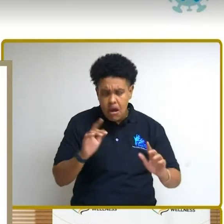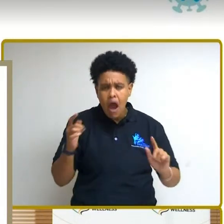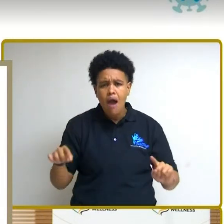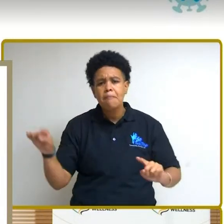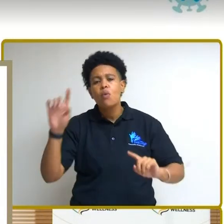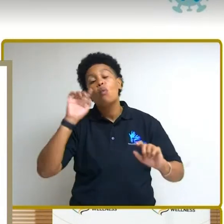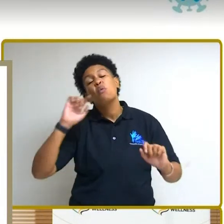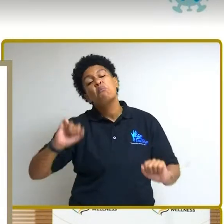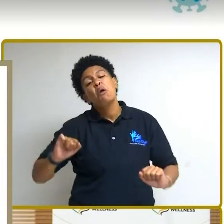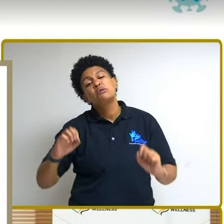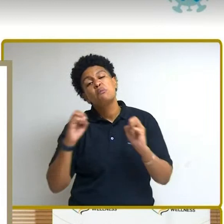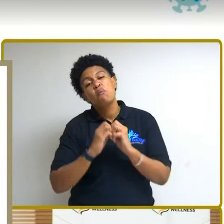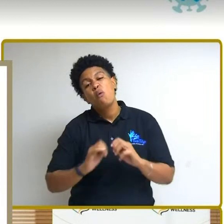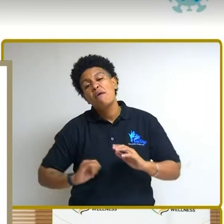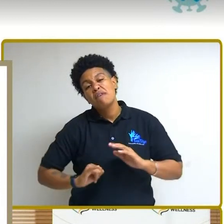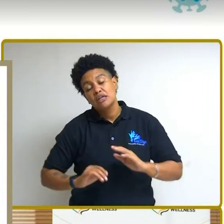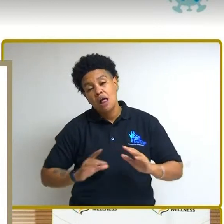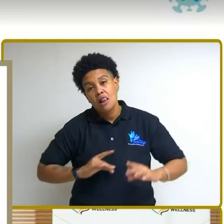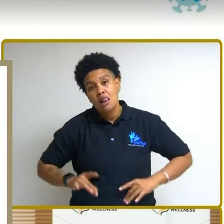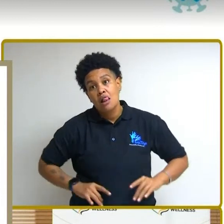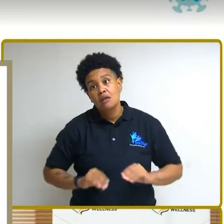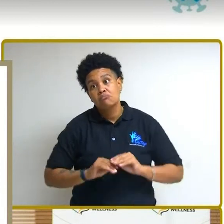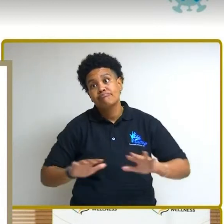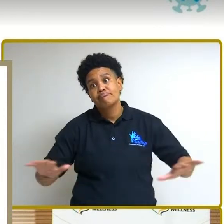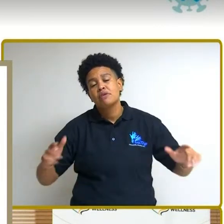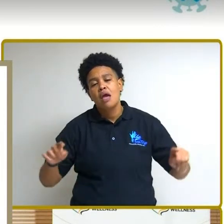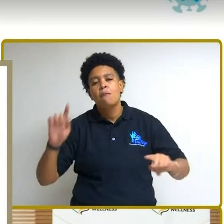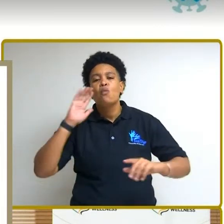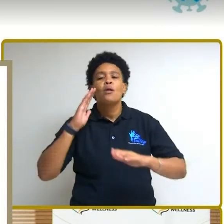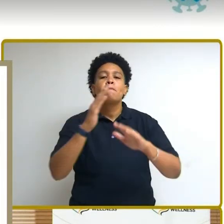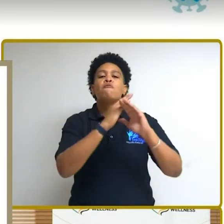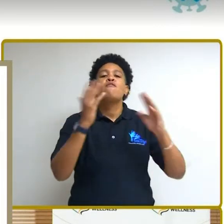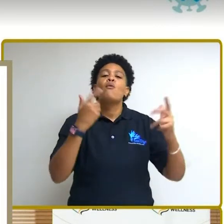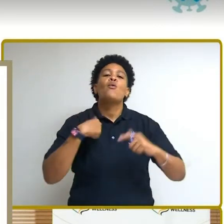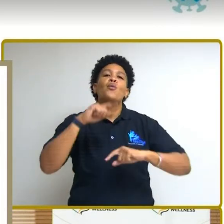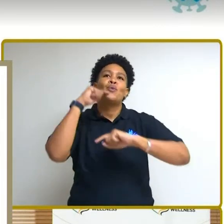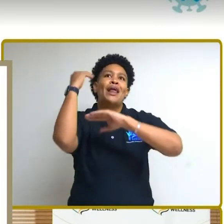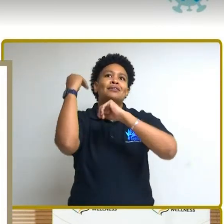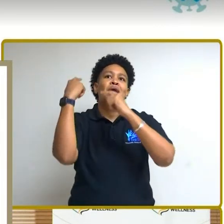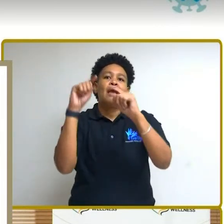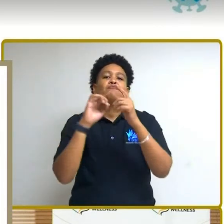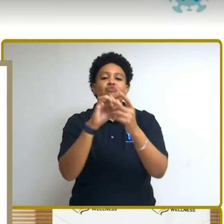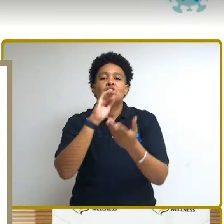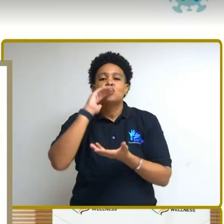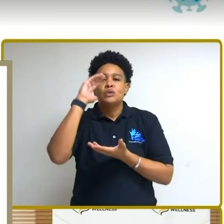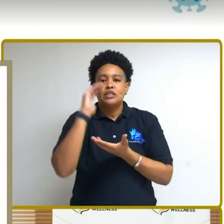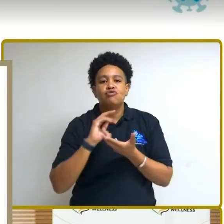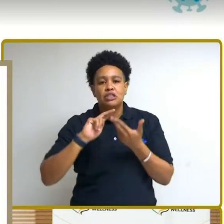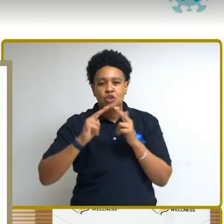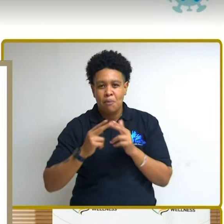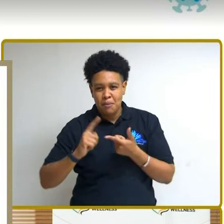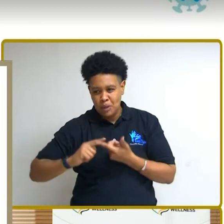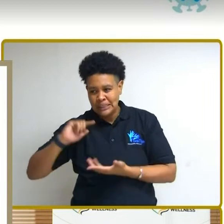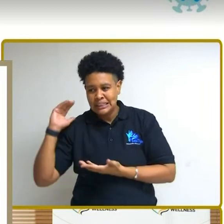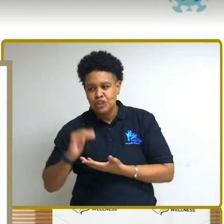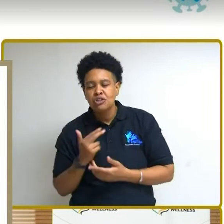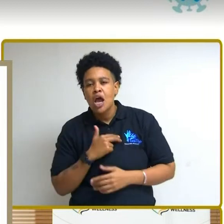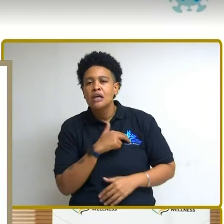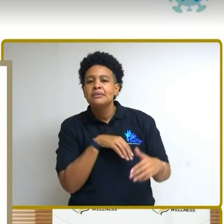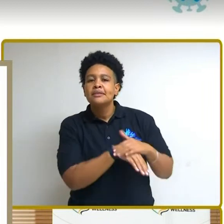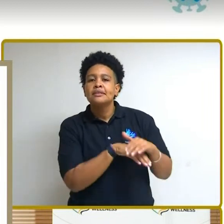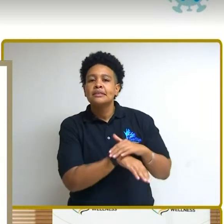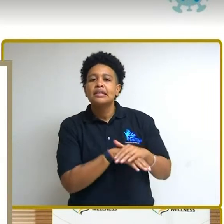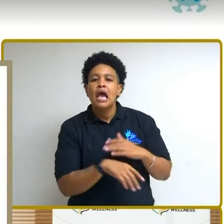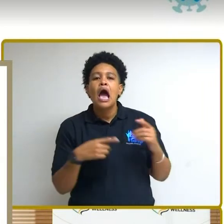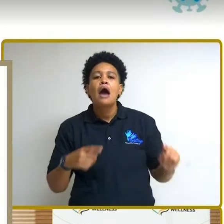to become infected, and this would certainly prevent what we expect to happen in terms of decrease in numbers and decrease in